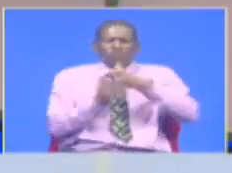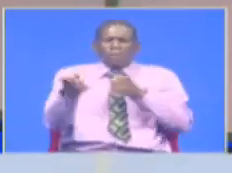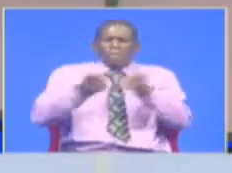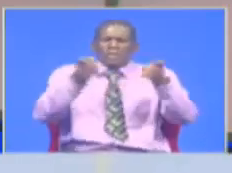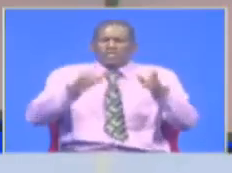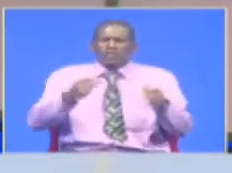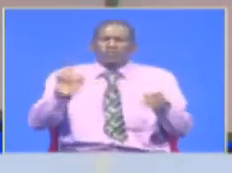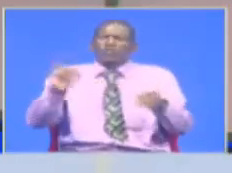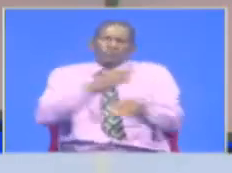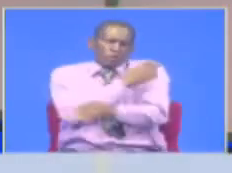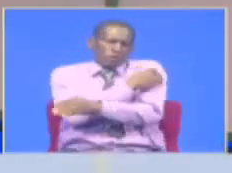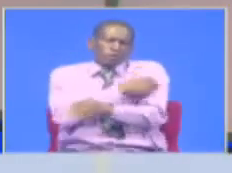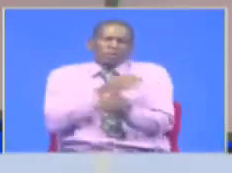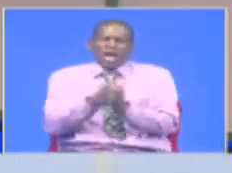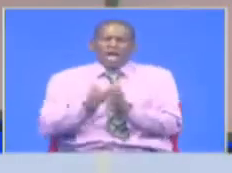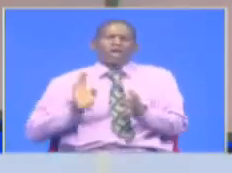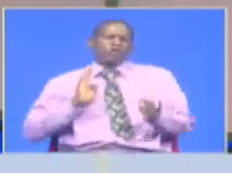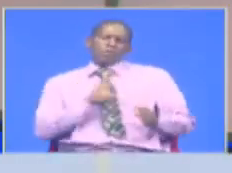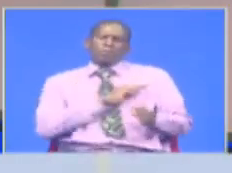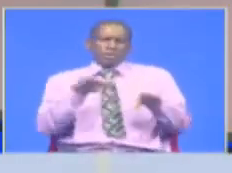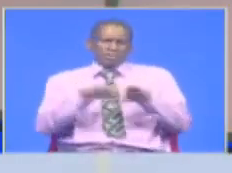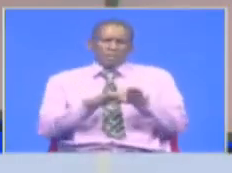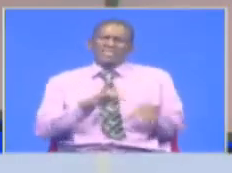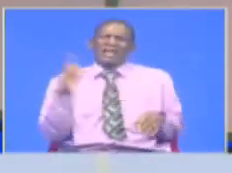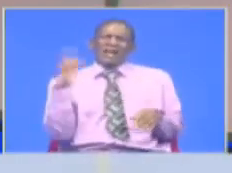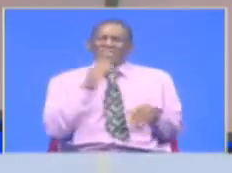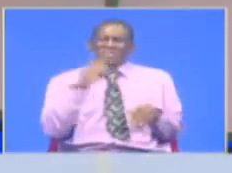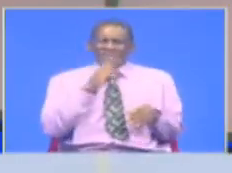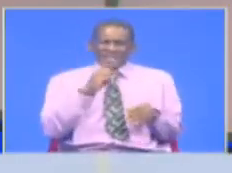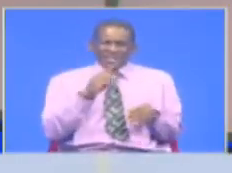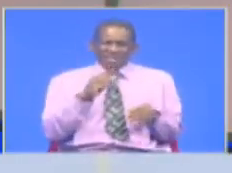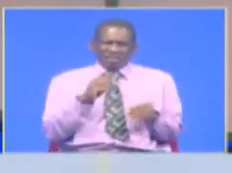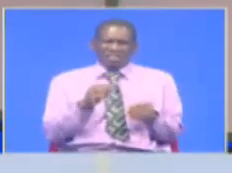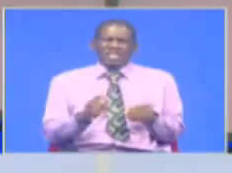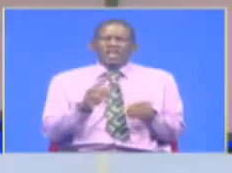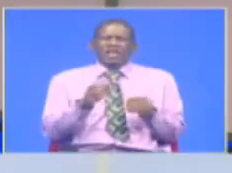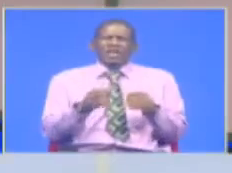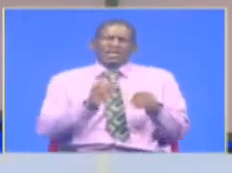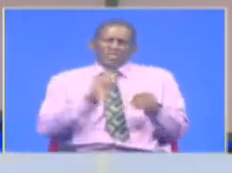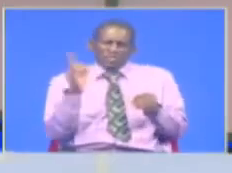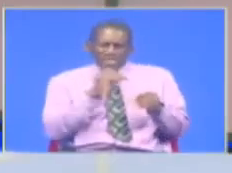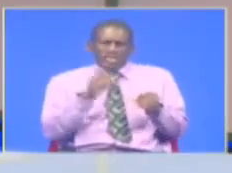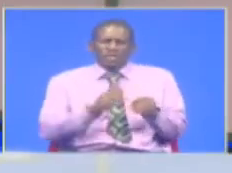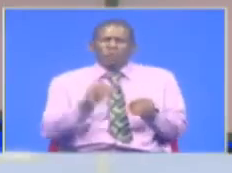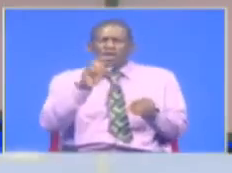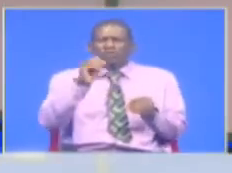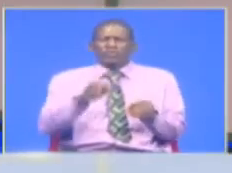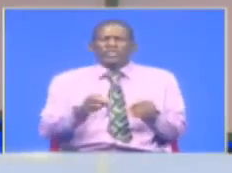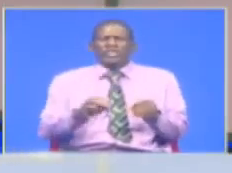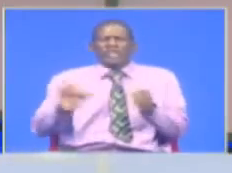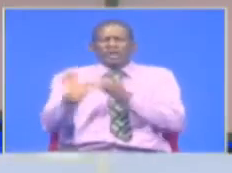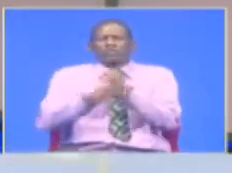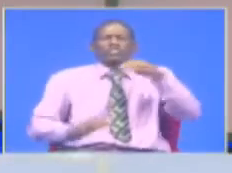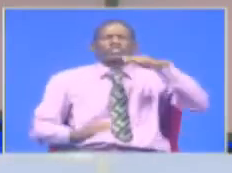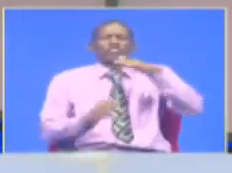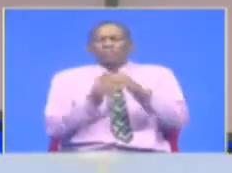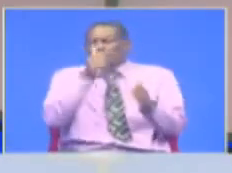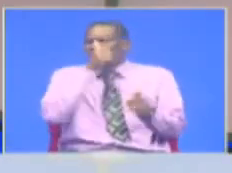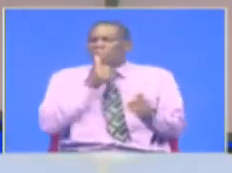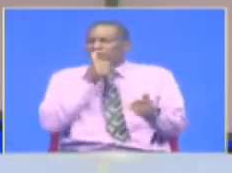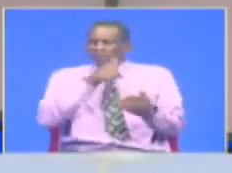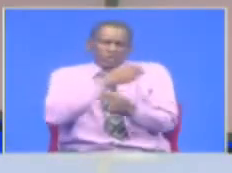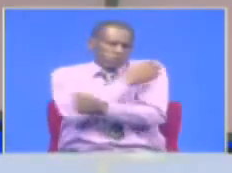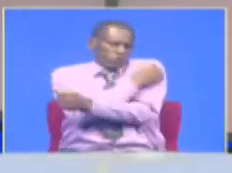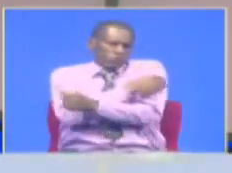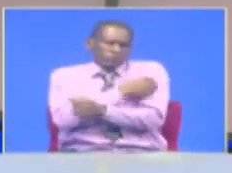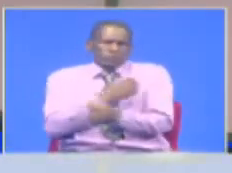board members is now threatening the existence of one of the country's top private hospitals, as Anita Nkonge now